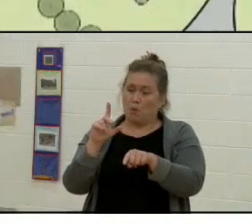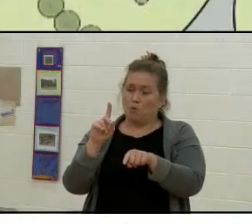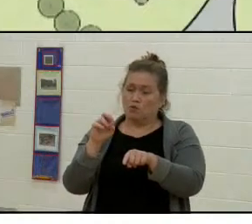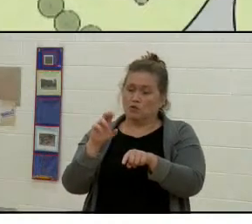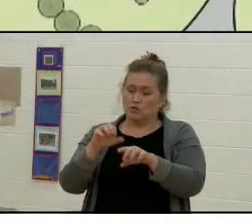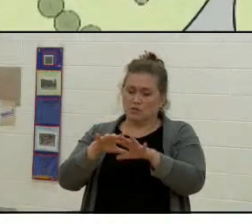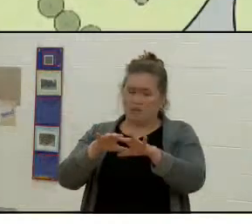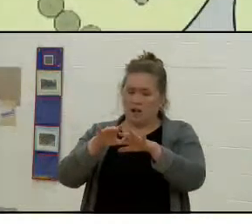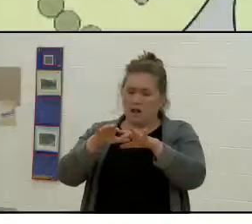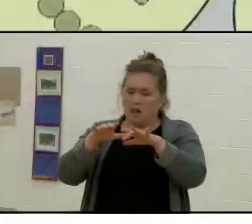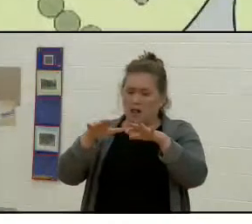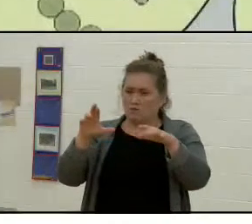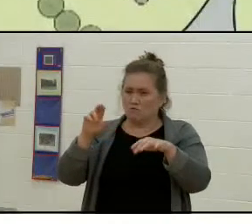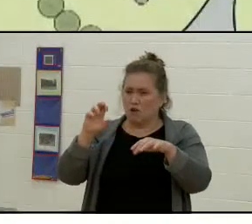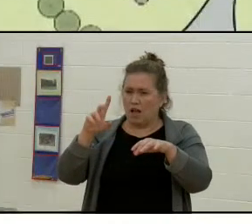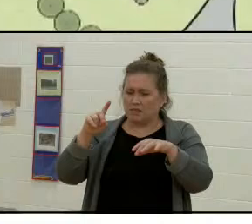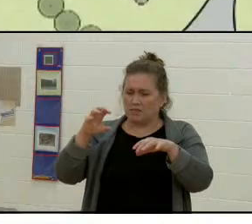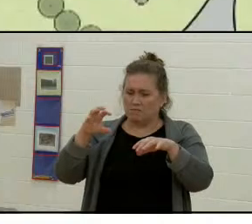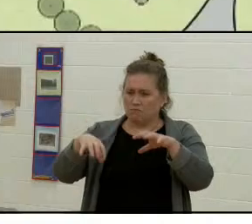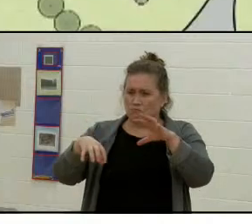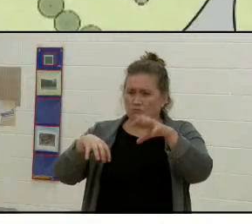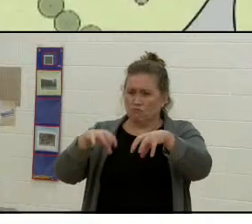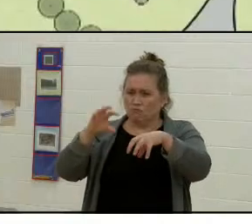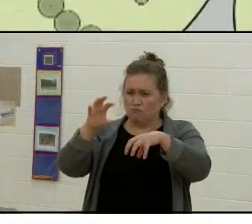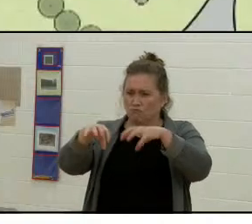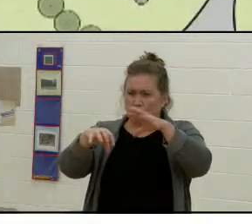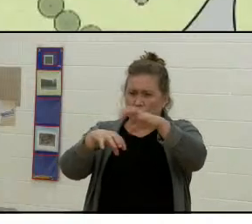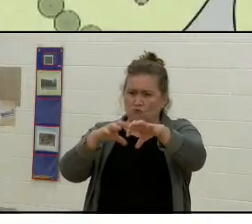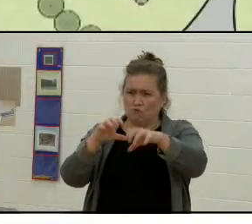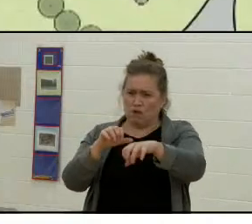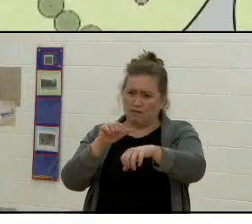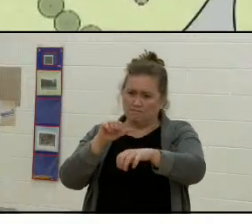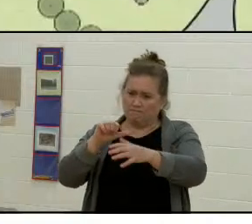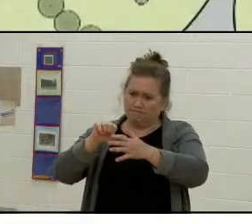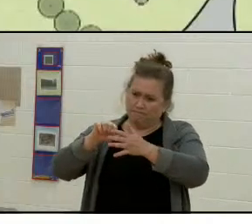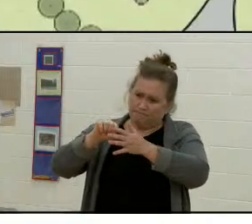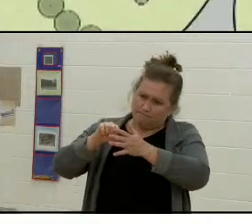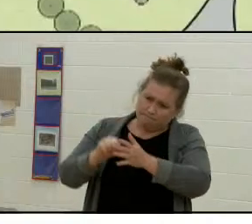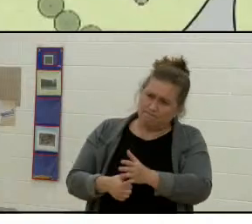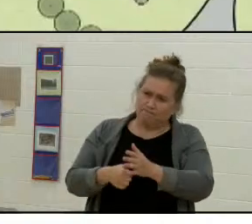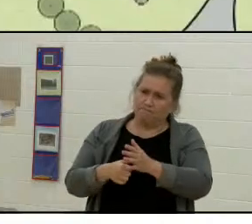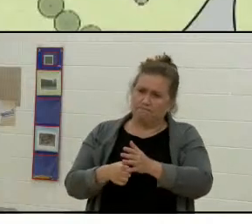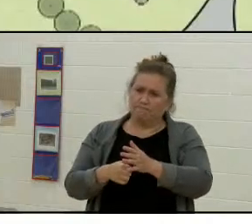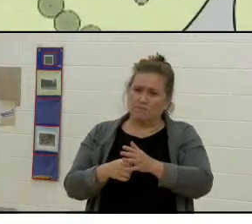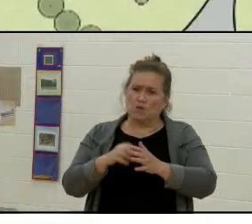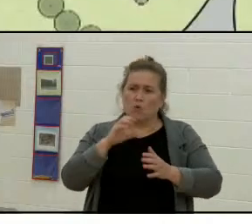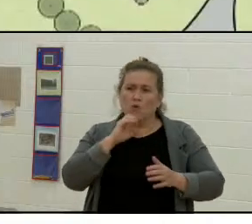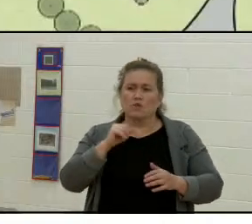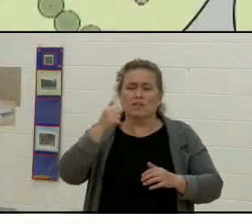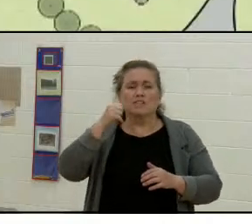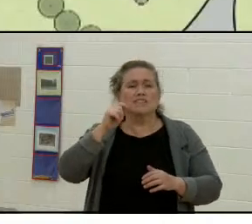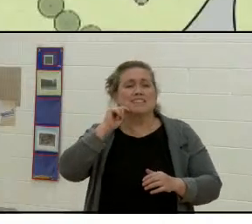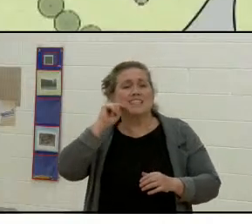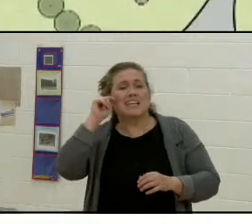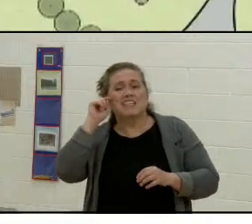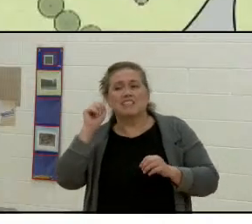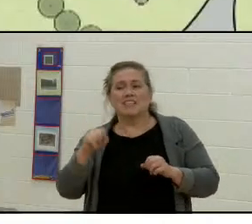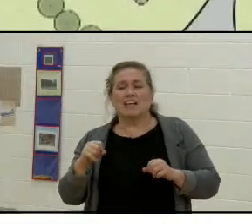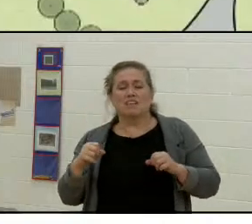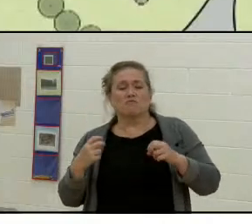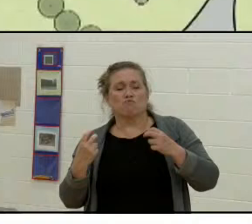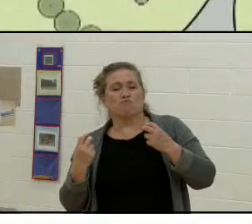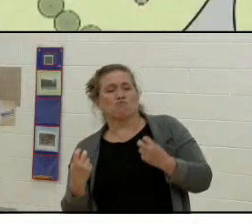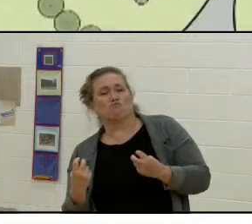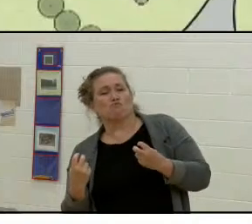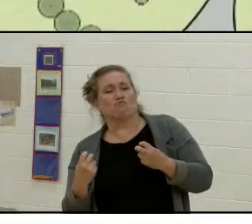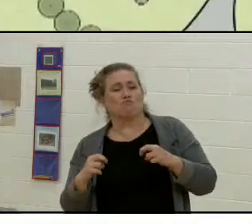to emphasize that as a place where, we saw kind of teens hanging out, sitting there, kids kind of, on the